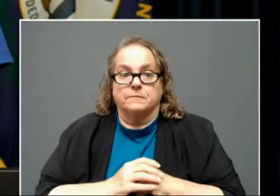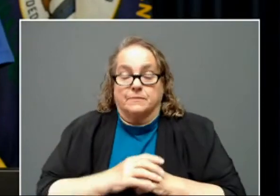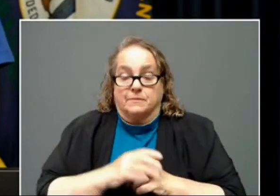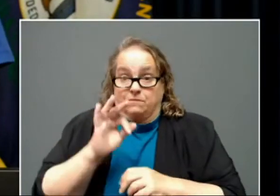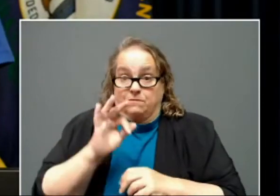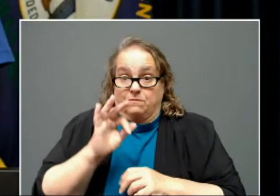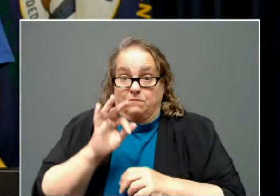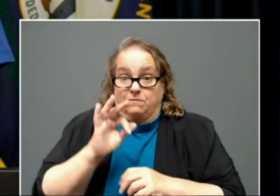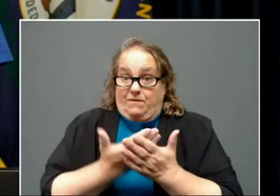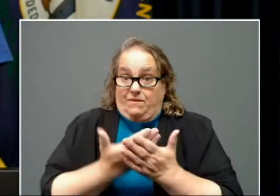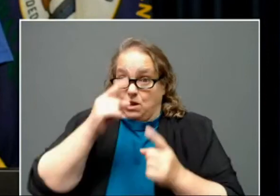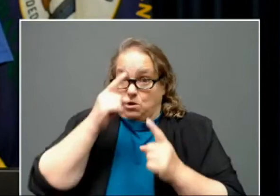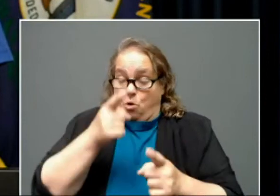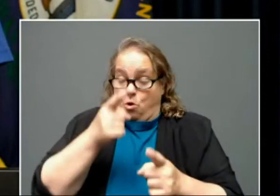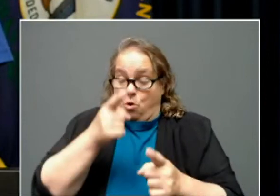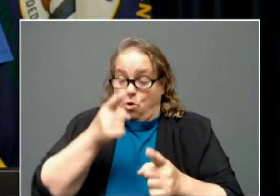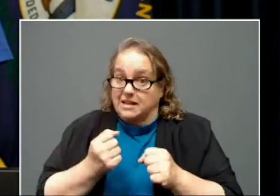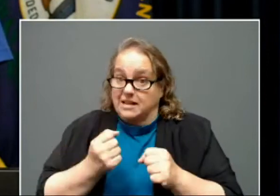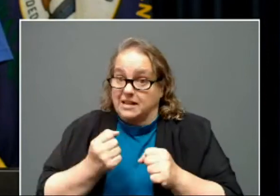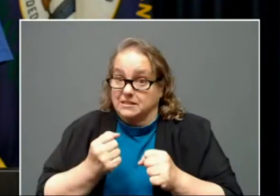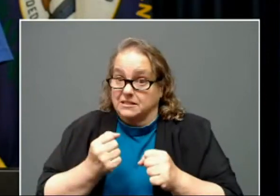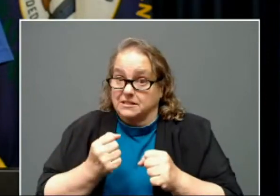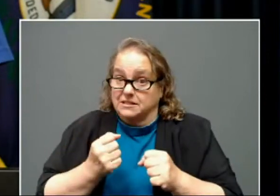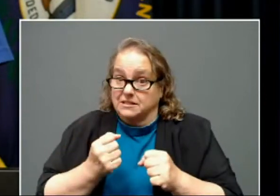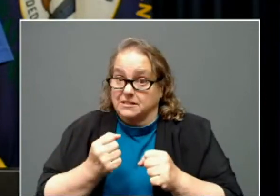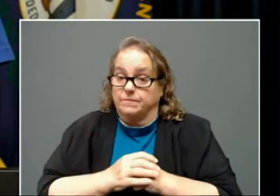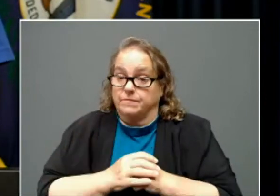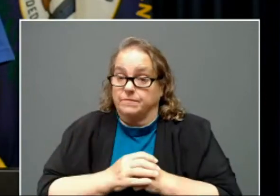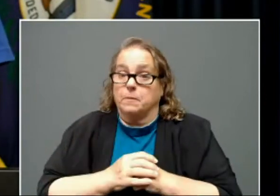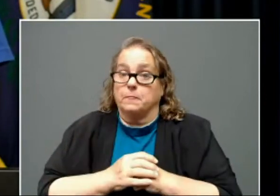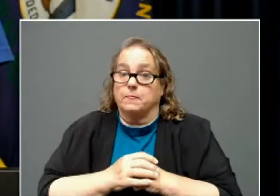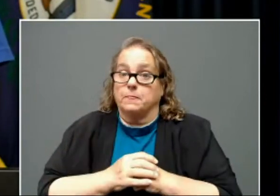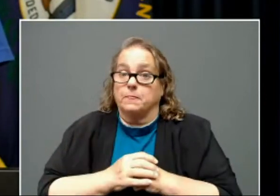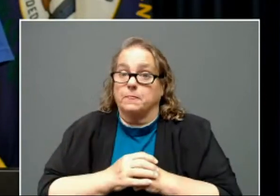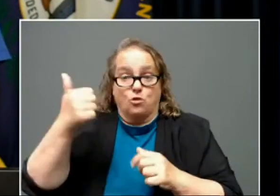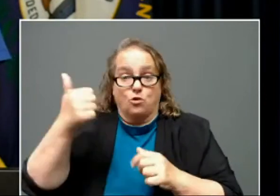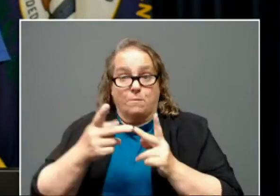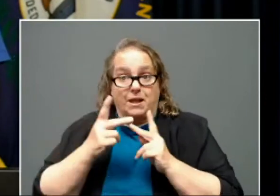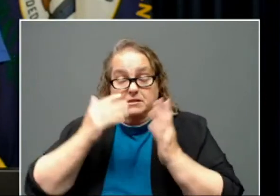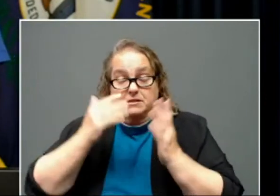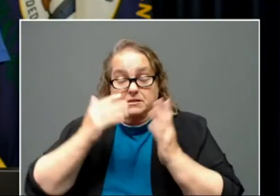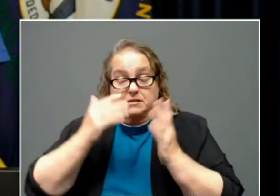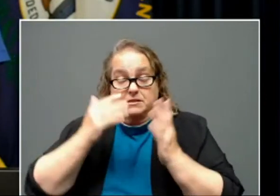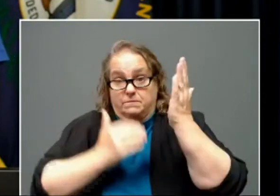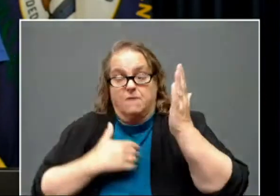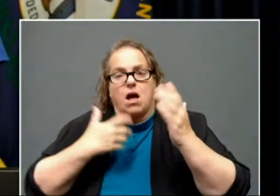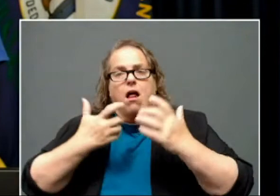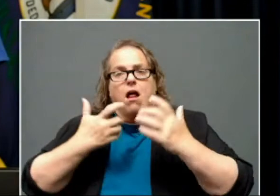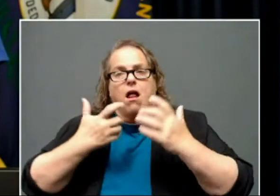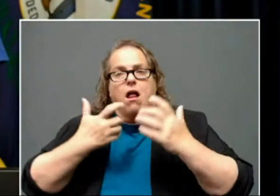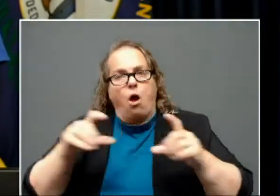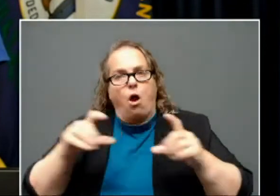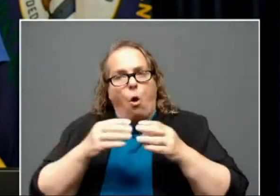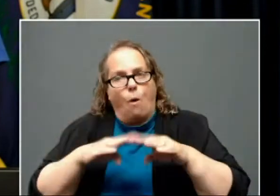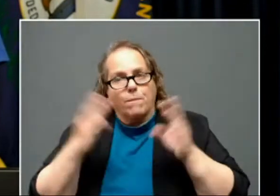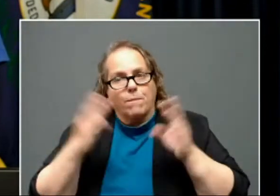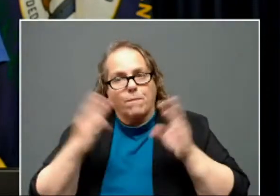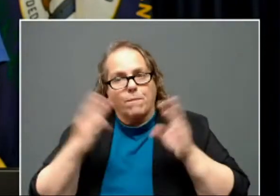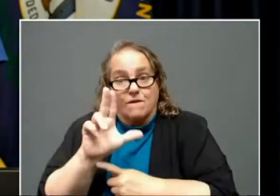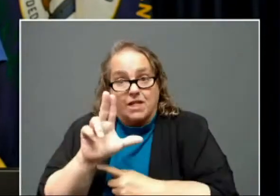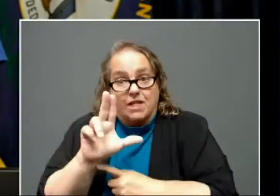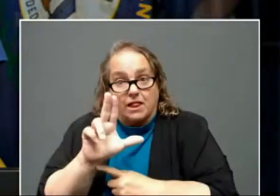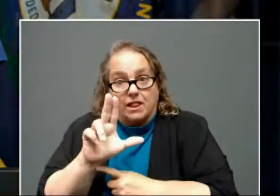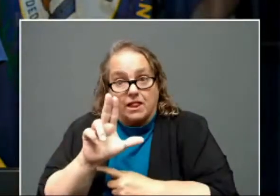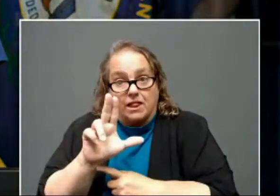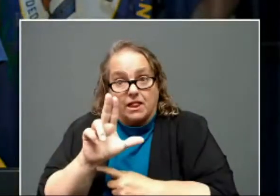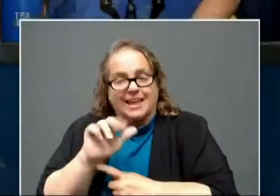faster, following places have a lot of openings. U of L Cardinal Stadium could take